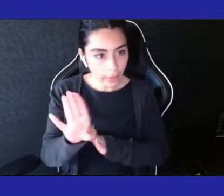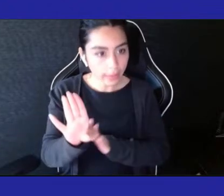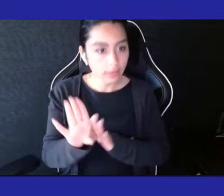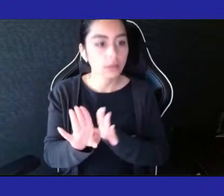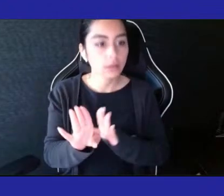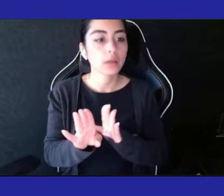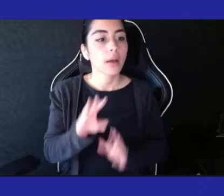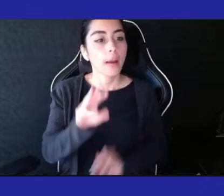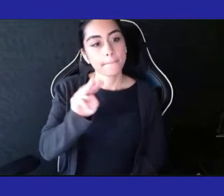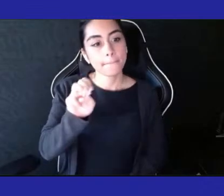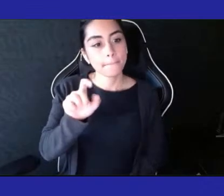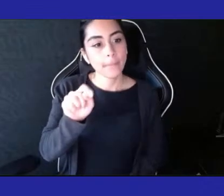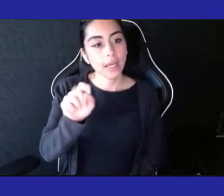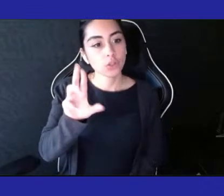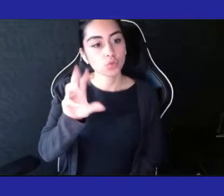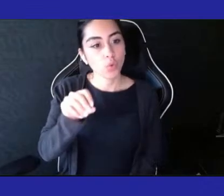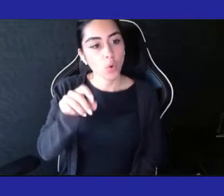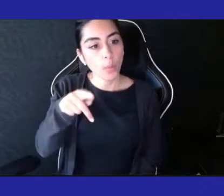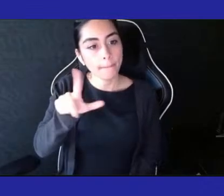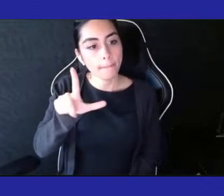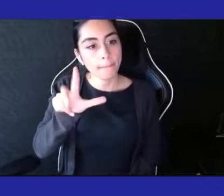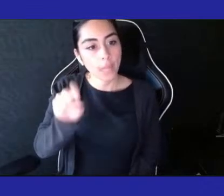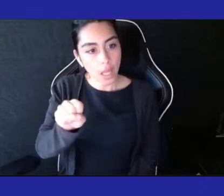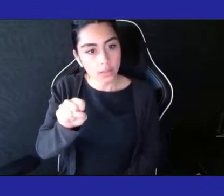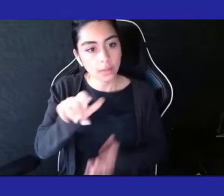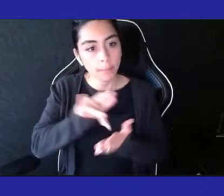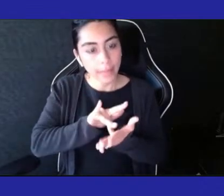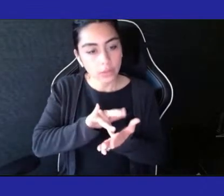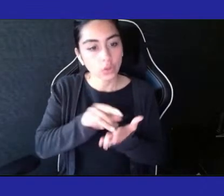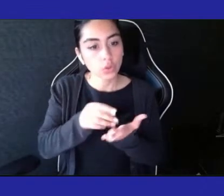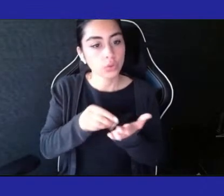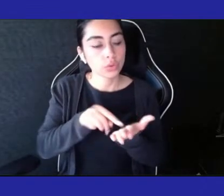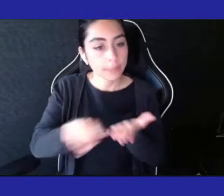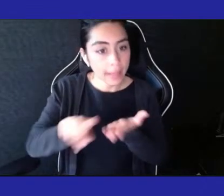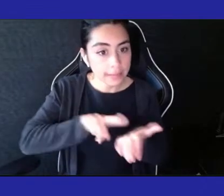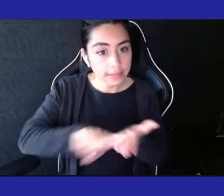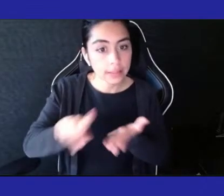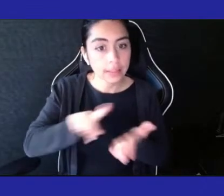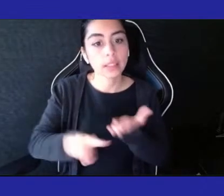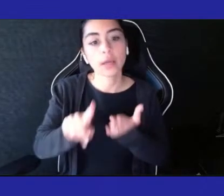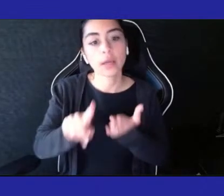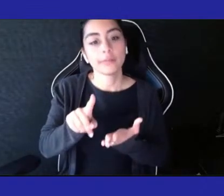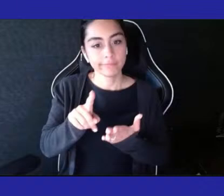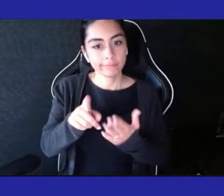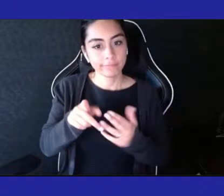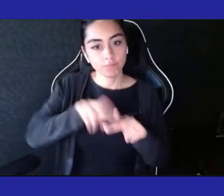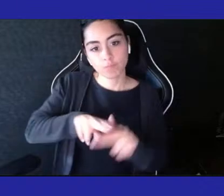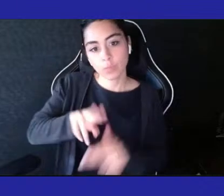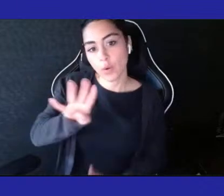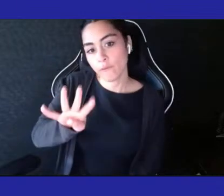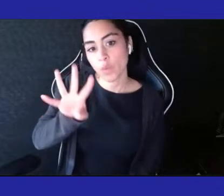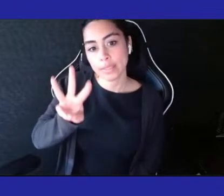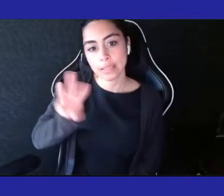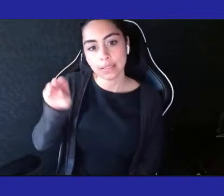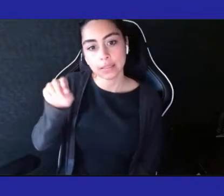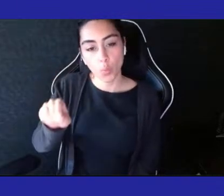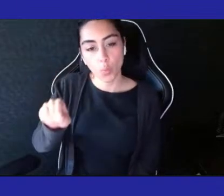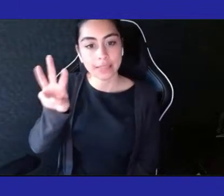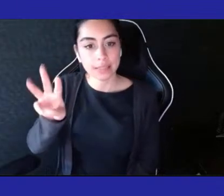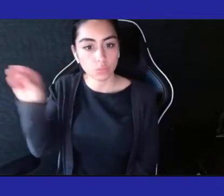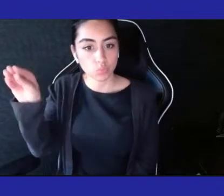spend, so make Sally happy, 46.6%, up from 43.3, so a nice 3% increase.